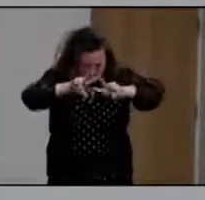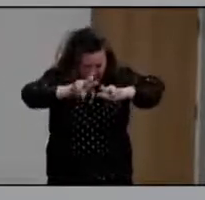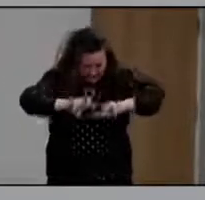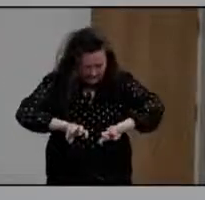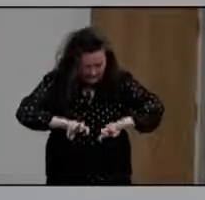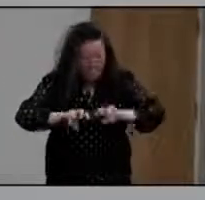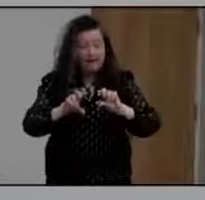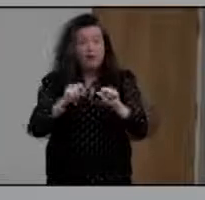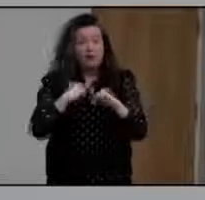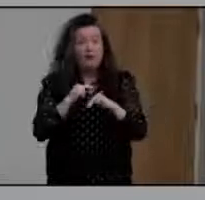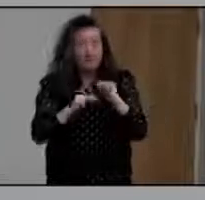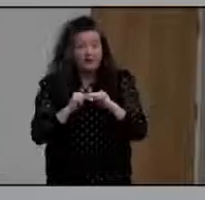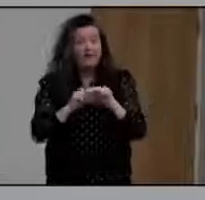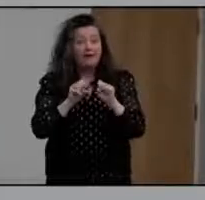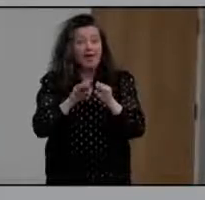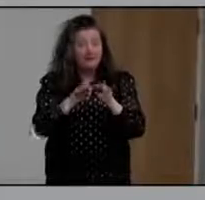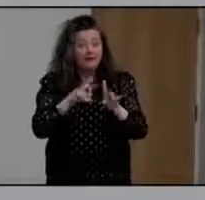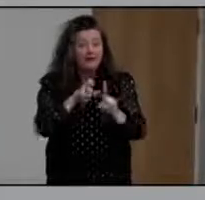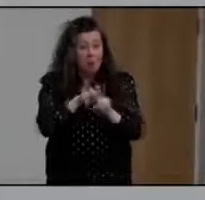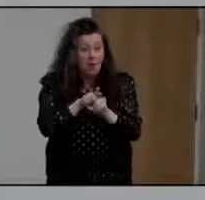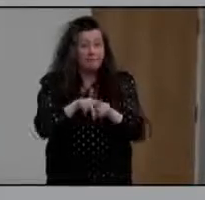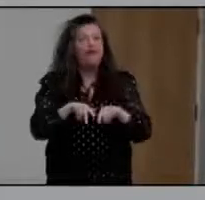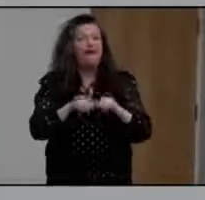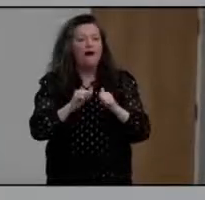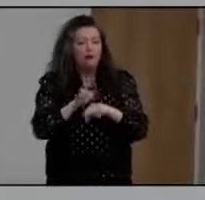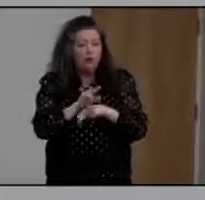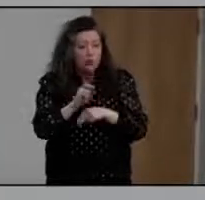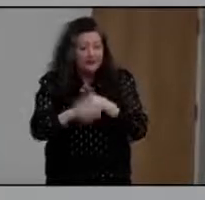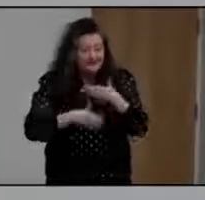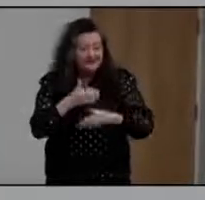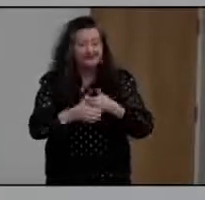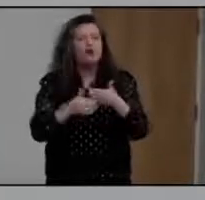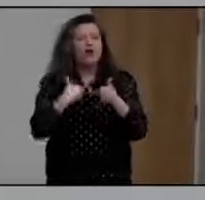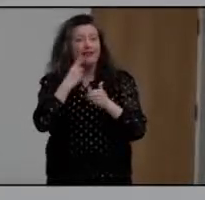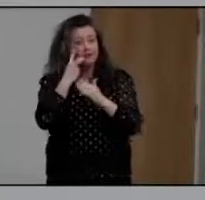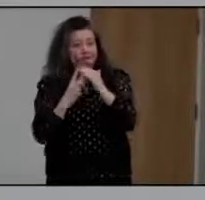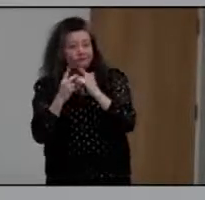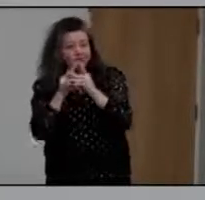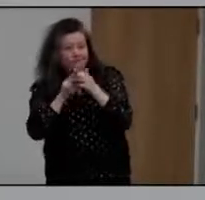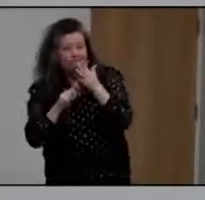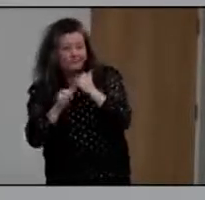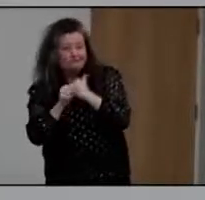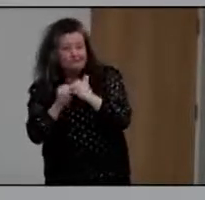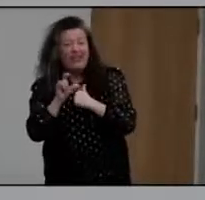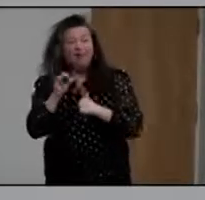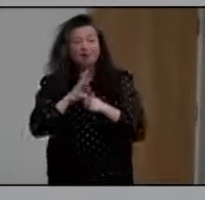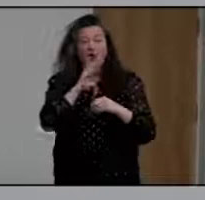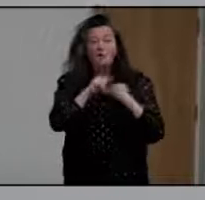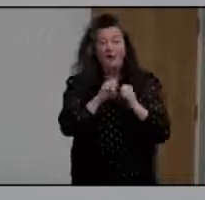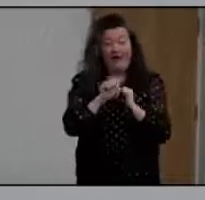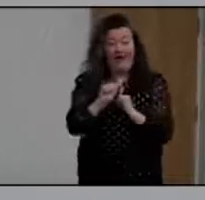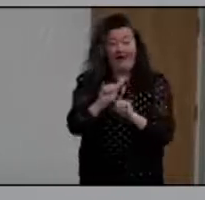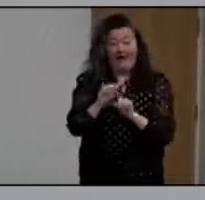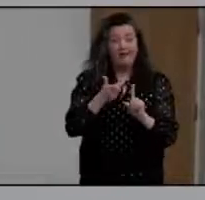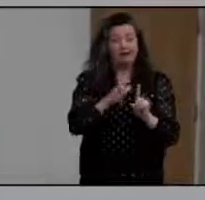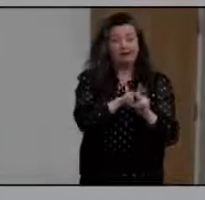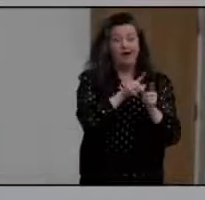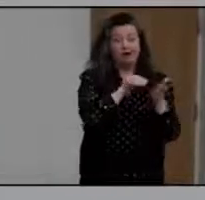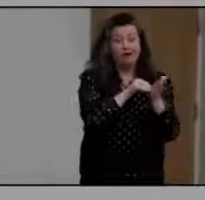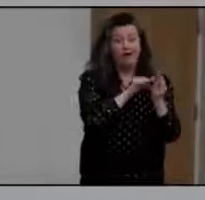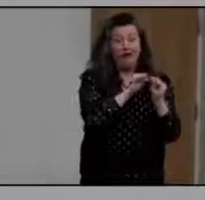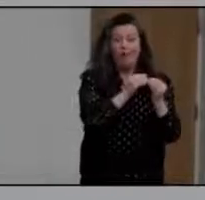it, example, you were talking about transcribing at the doctor's office. Yeah. It works very well, but if you deploy